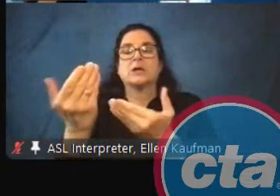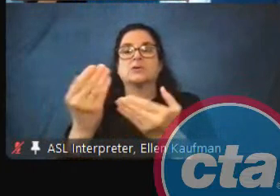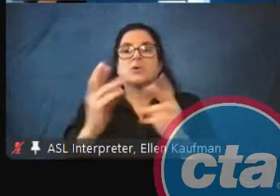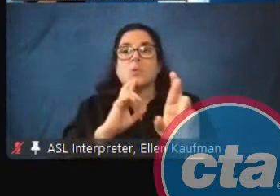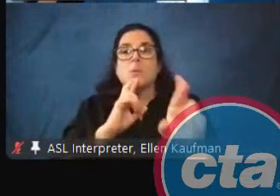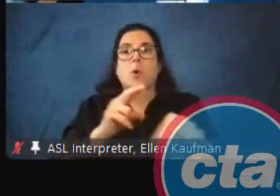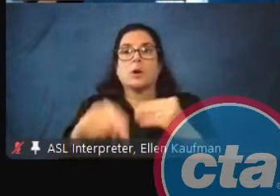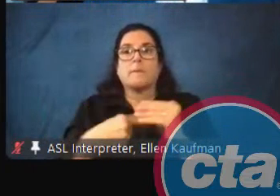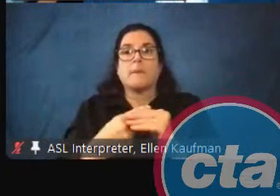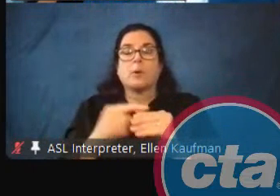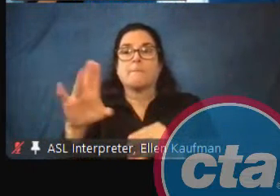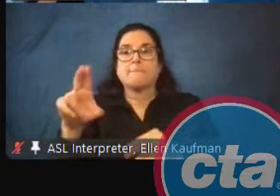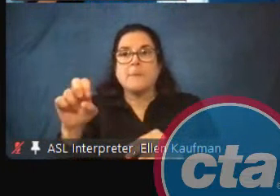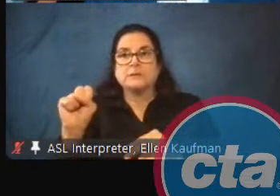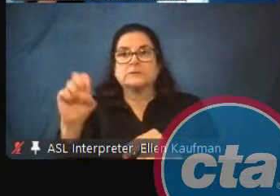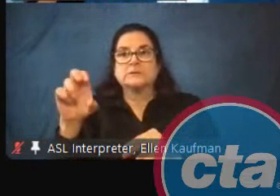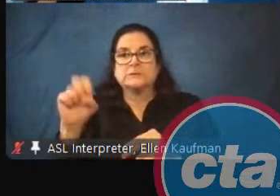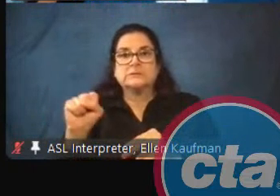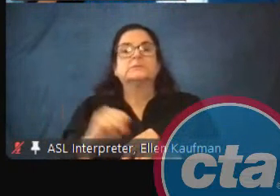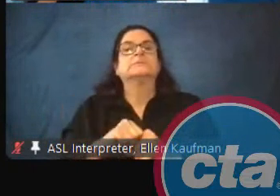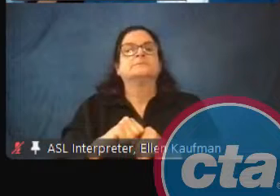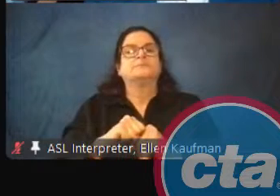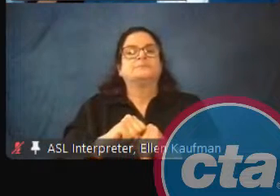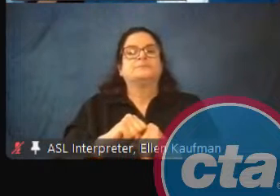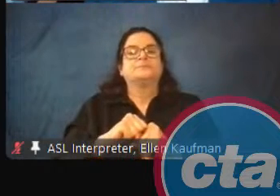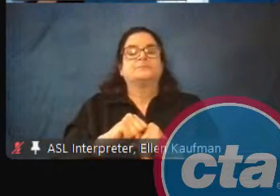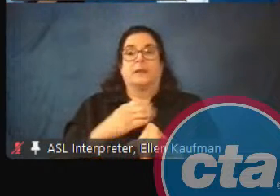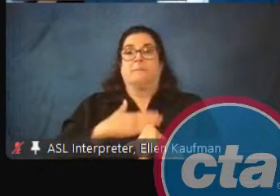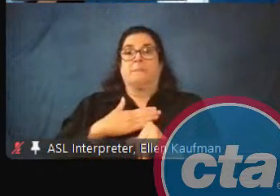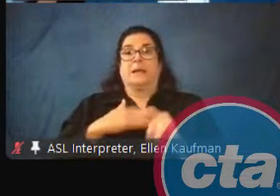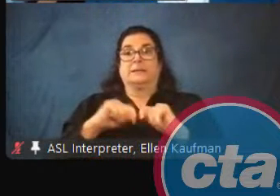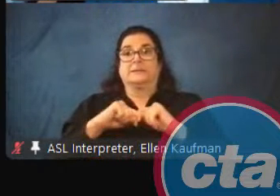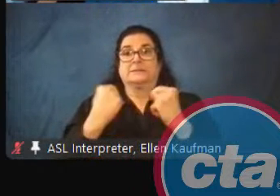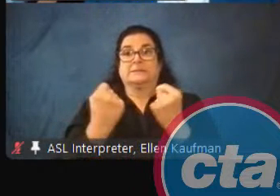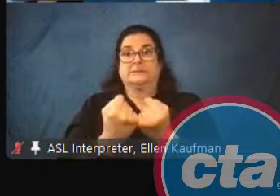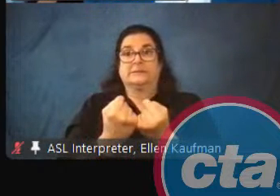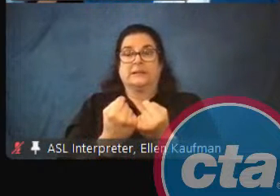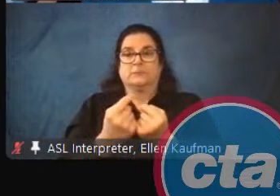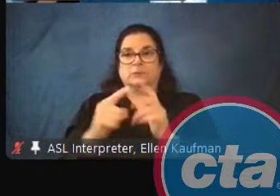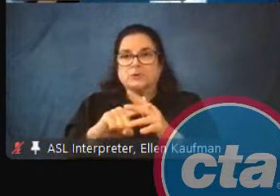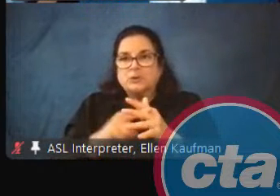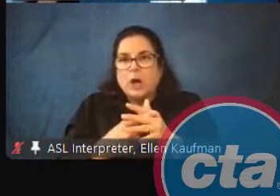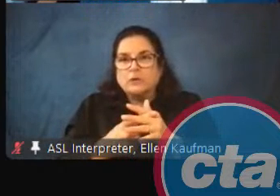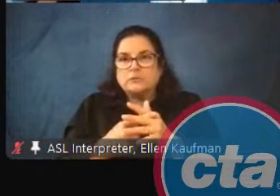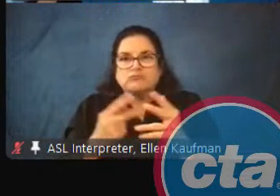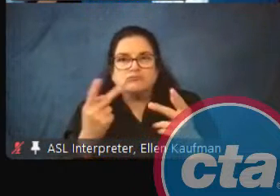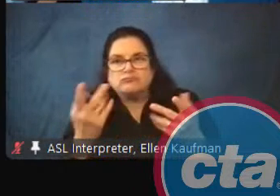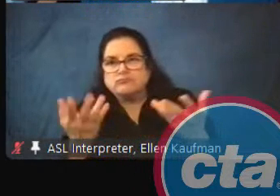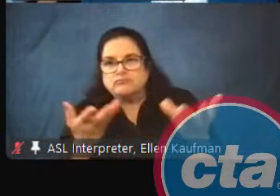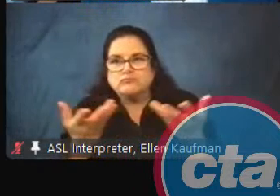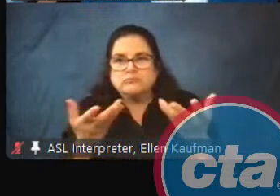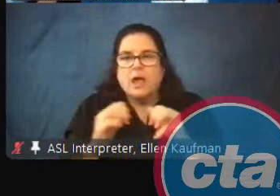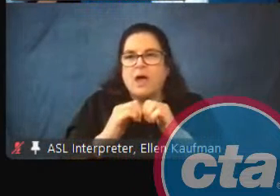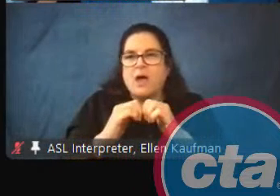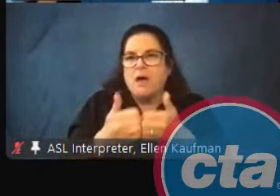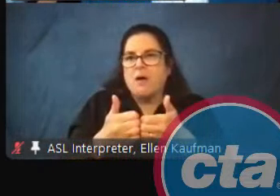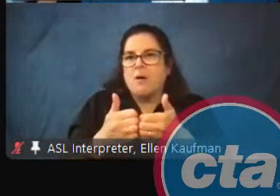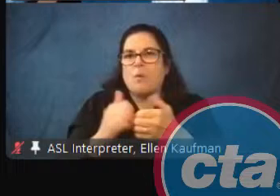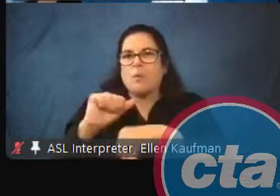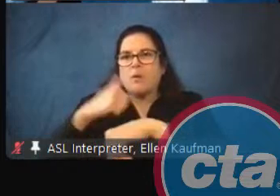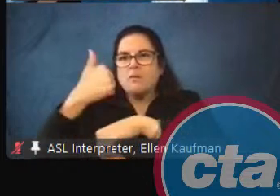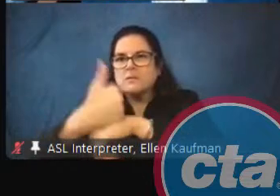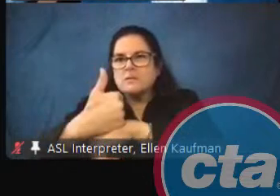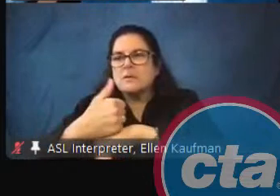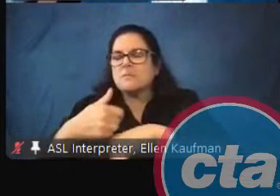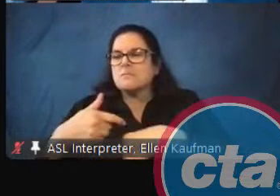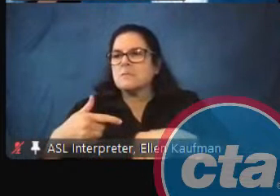and then my team will begin working on how do we implement those service standards? How do we start looking at ensuring